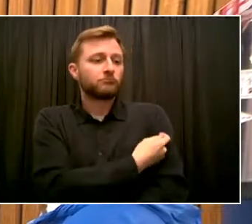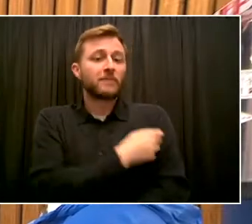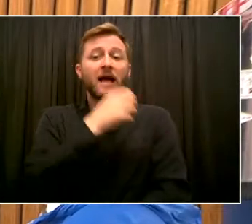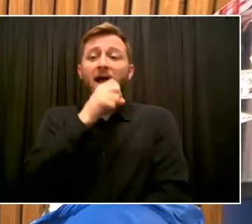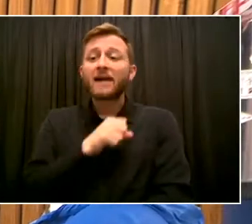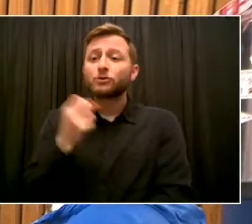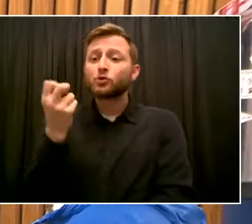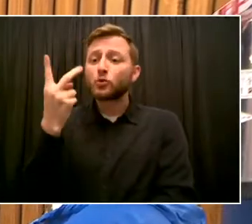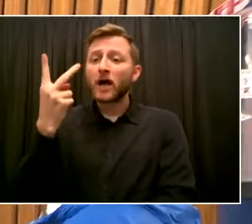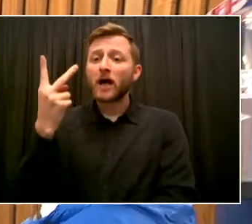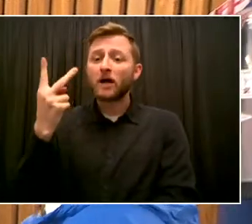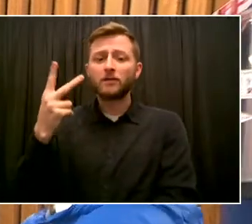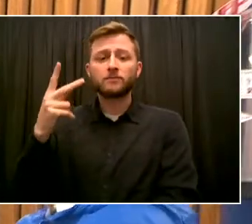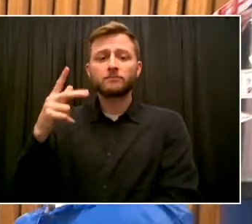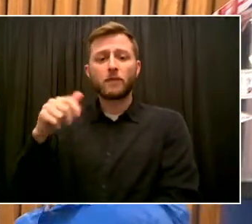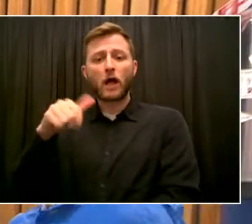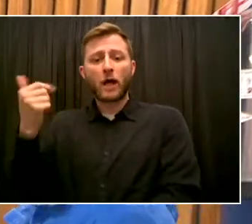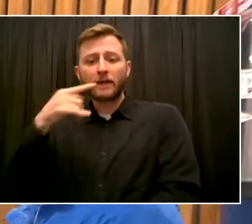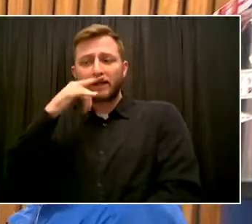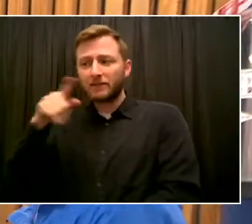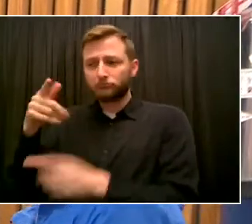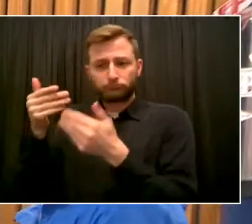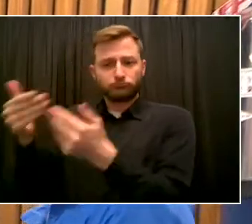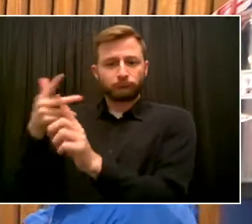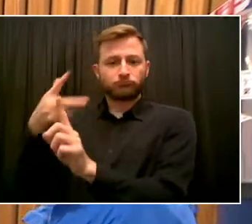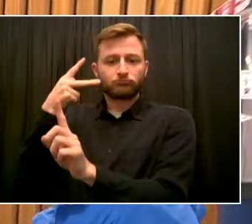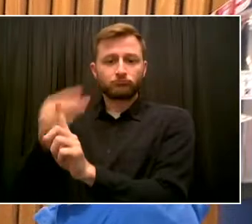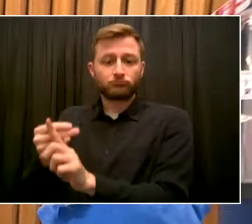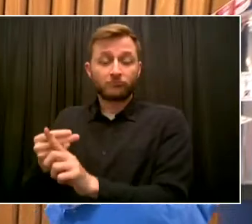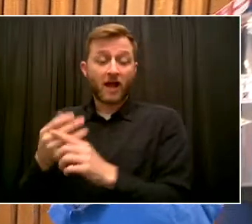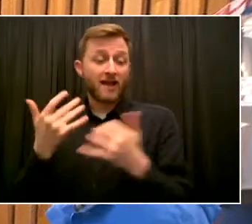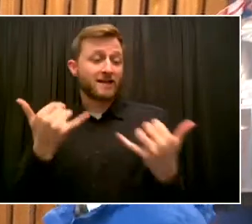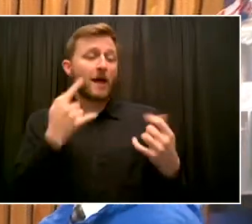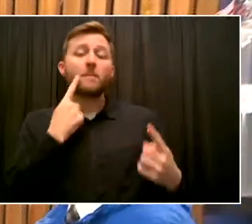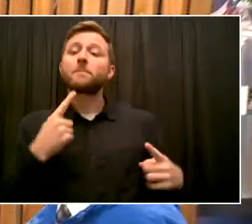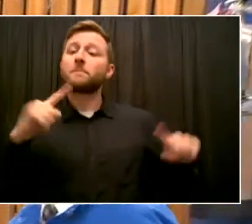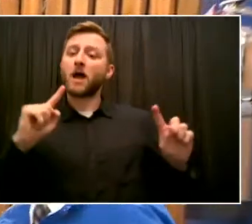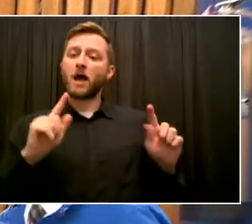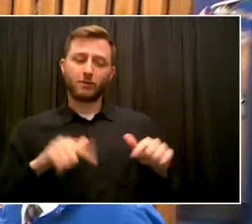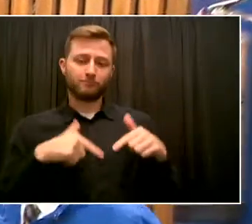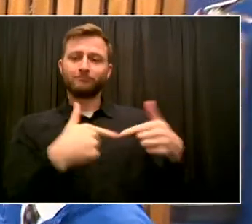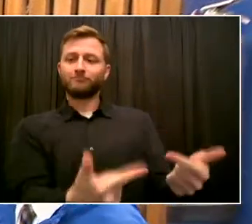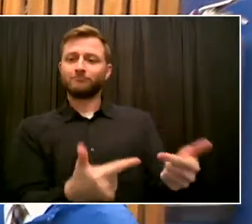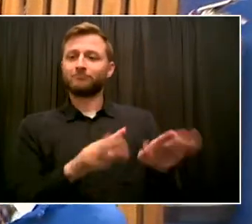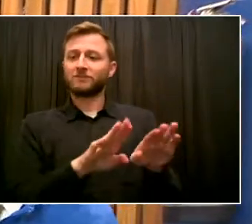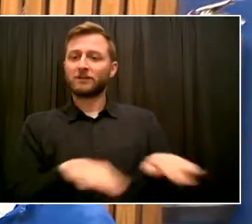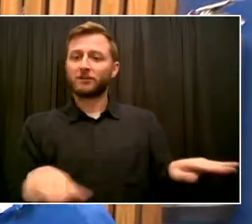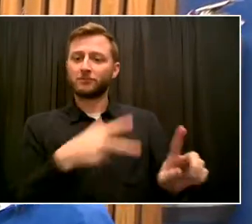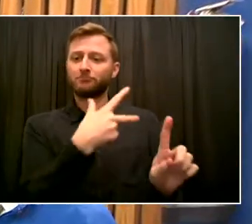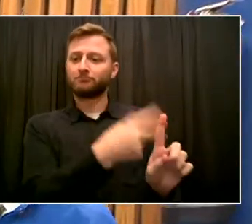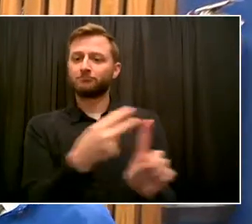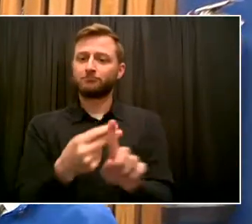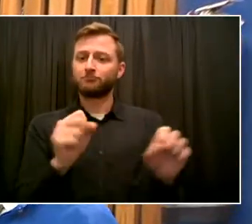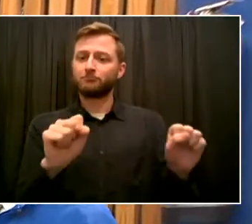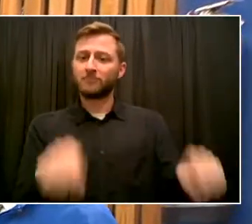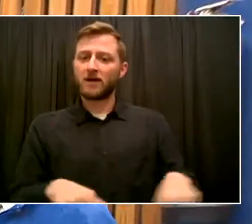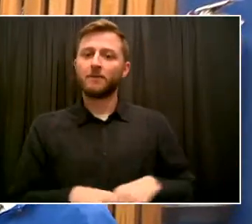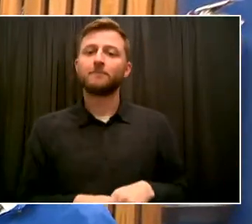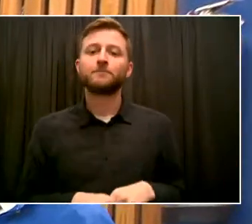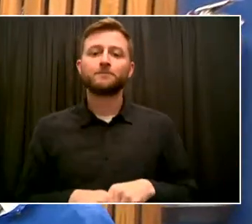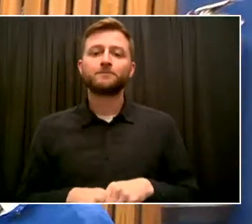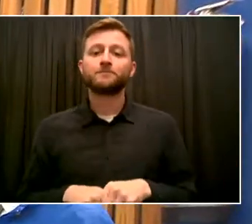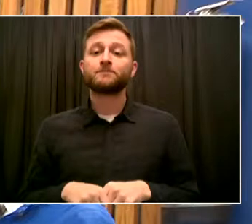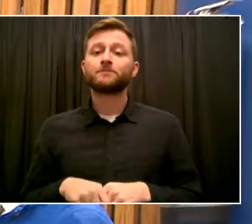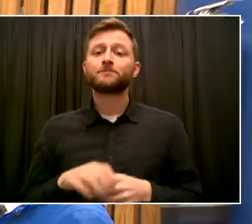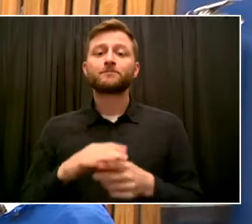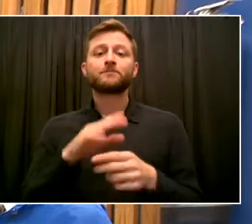what we can to. Yeah. And that's been so important. Dr. Choksi and I have talked to so many families who've just talked about keeping healthy and